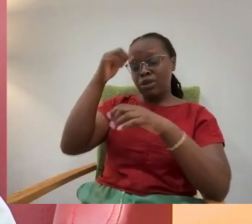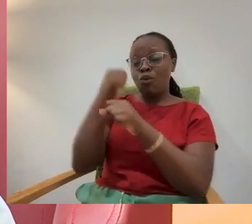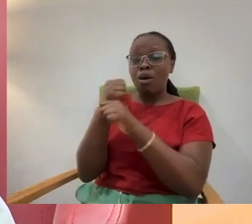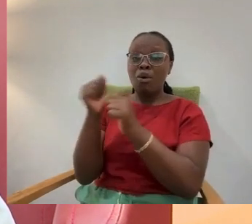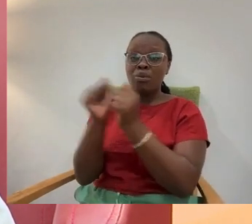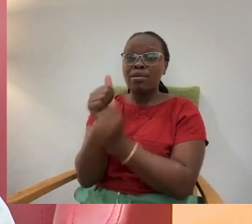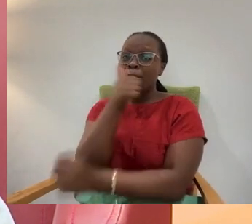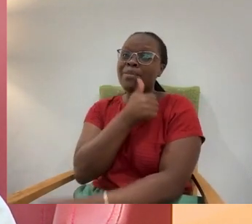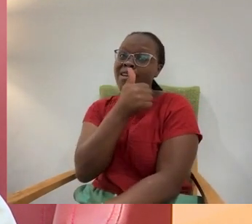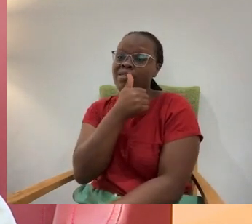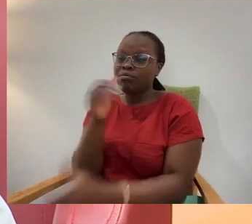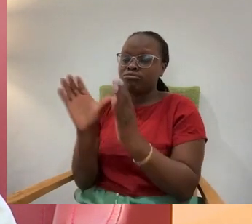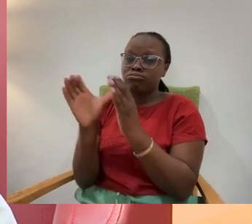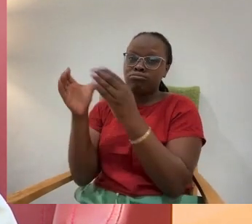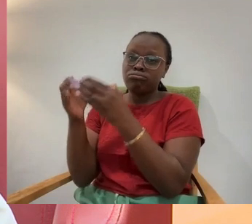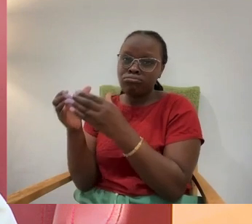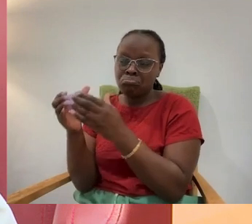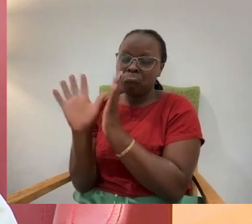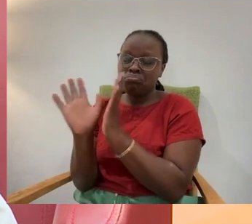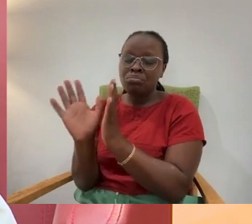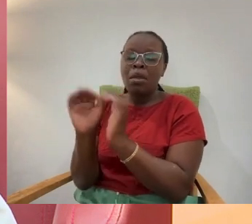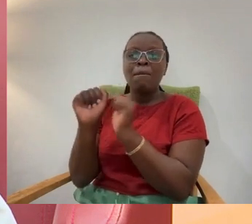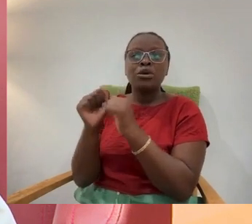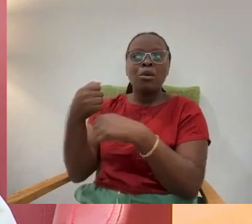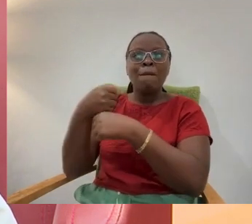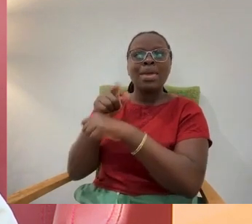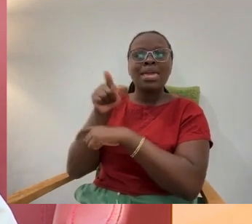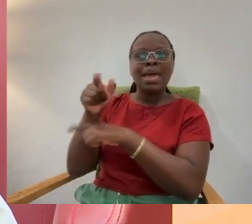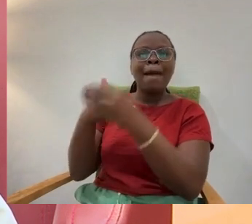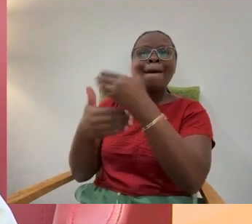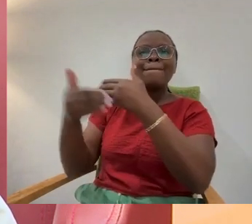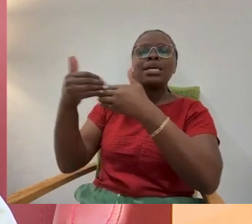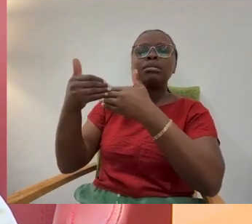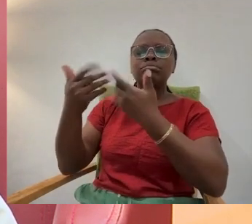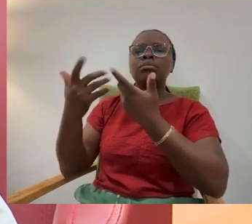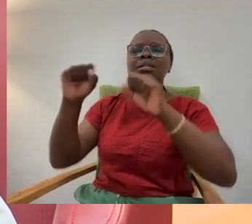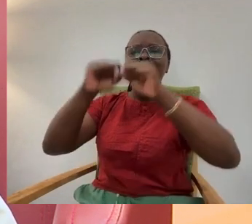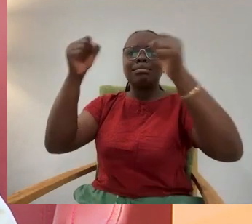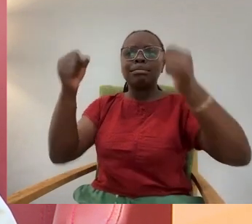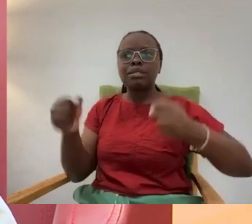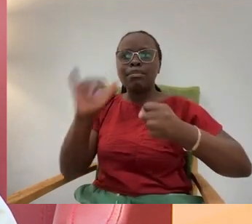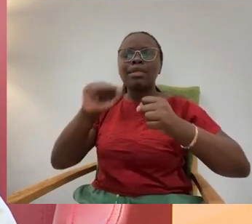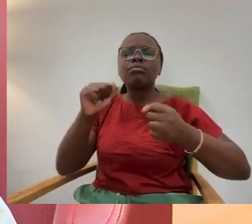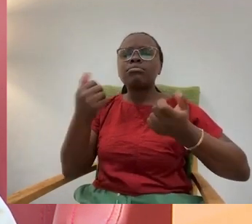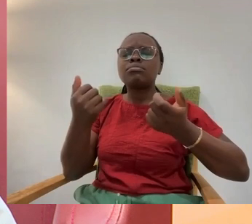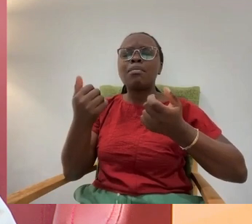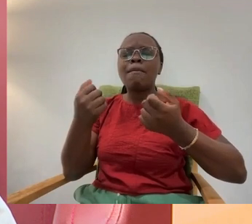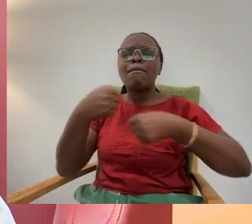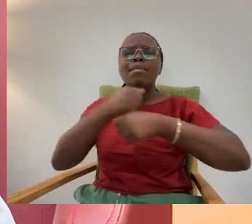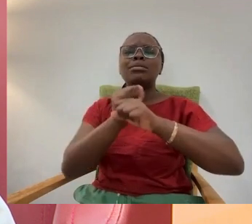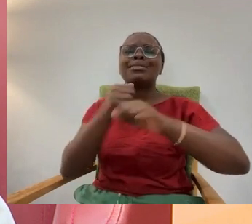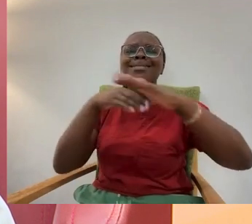telcos, different organizations that can be able to build infrastructure to enable EdTech accessibility in these